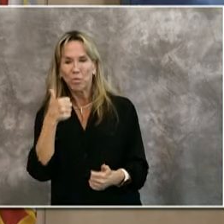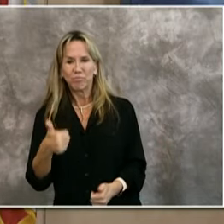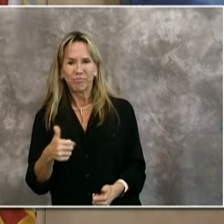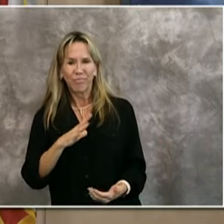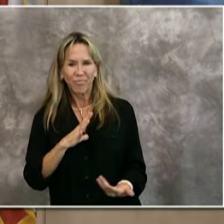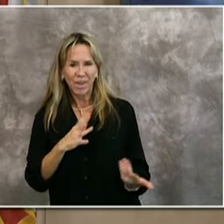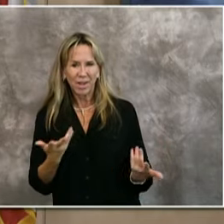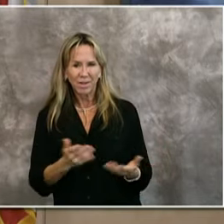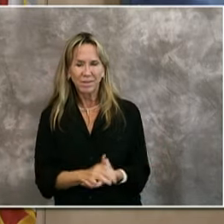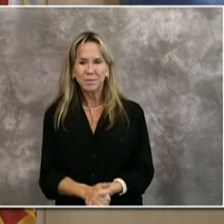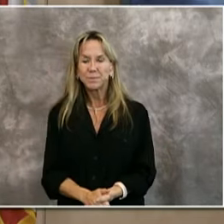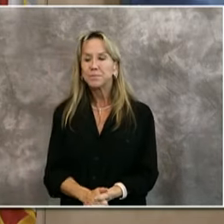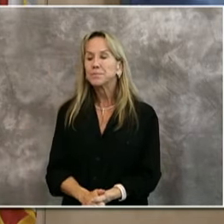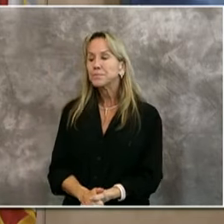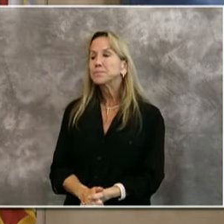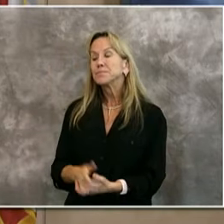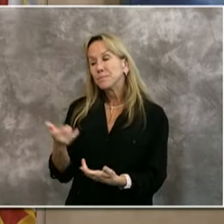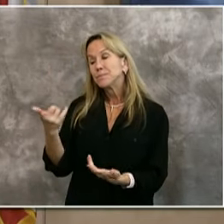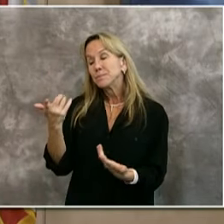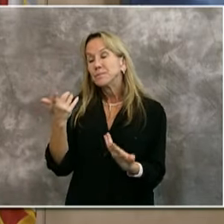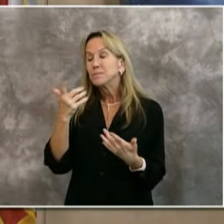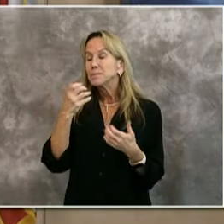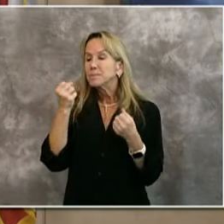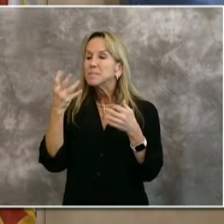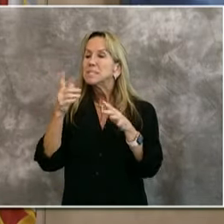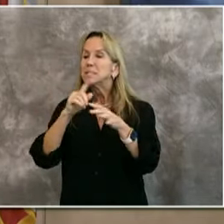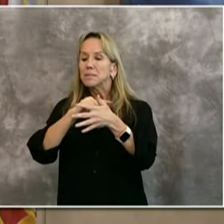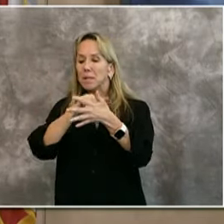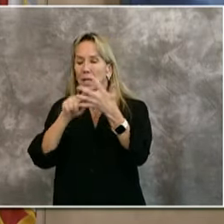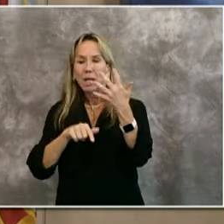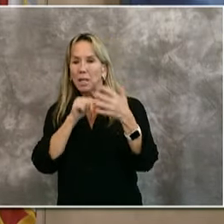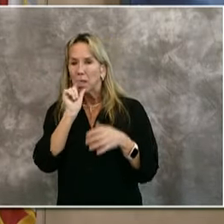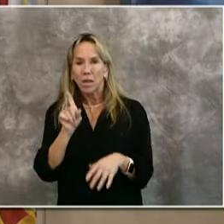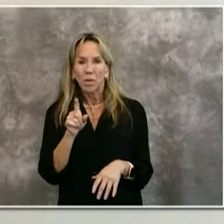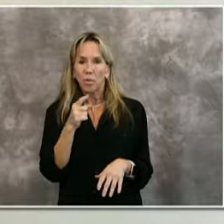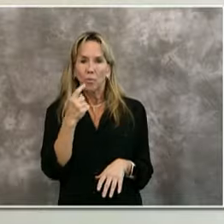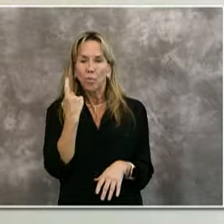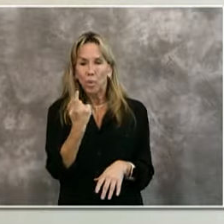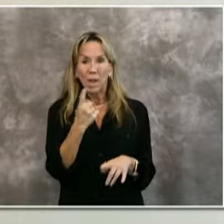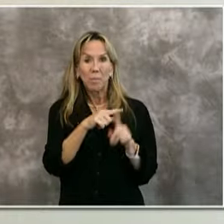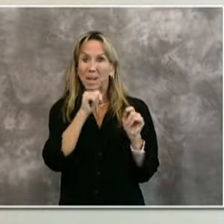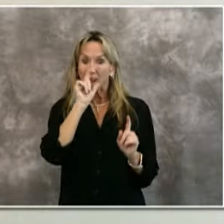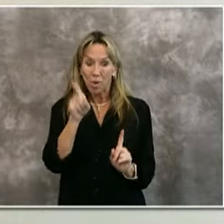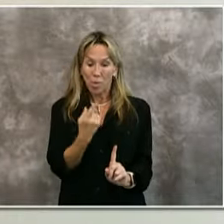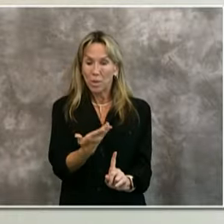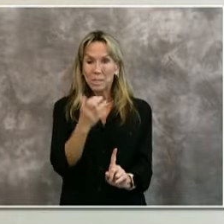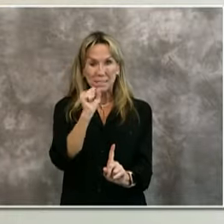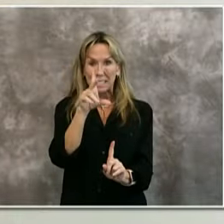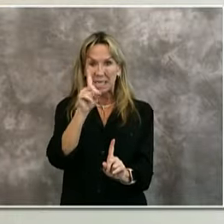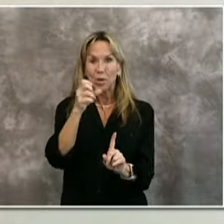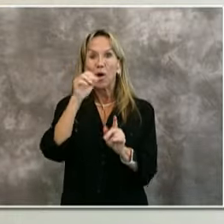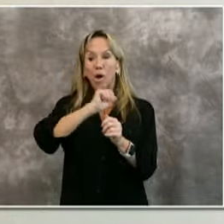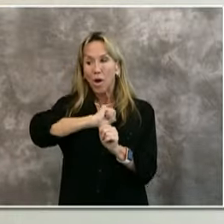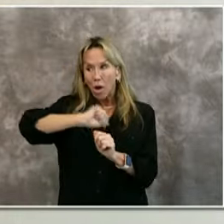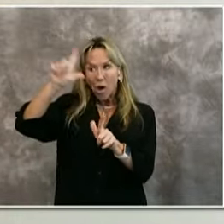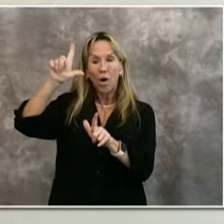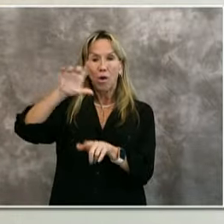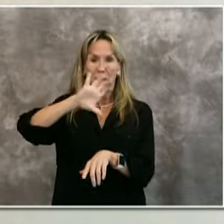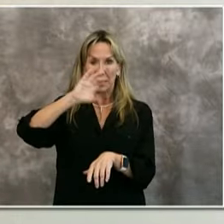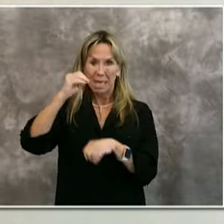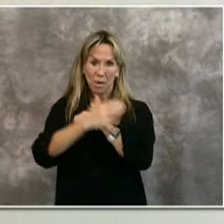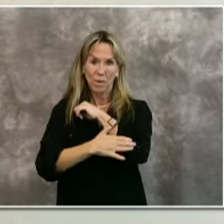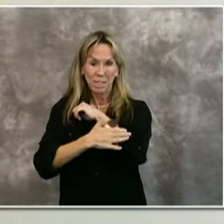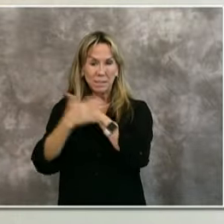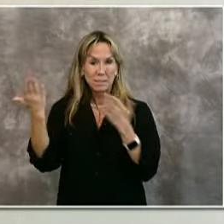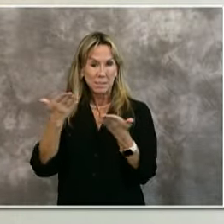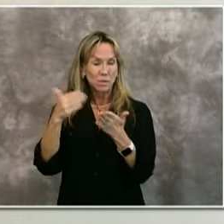Yeah, thank you, Leah. There's a number of factors. It's not just San Diego County, it's every county that surrounds us, and I think the majority of the